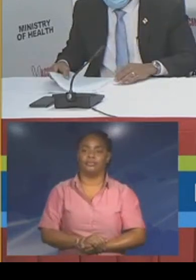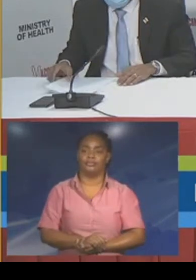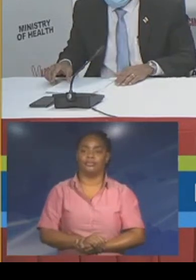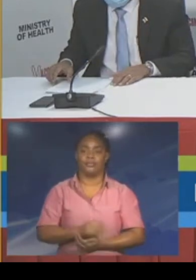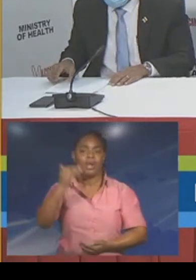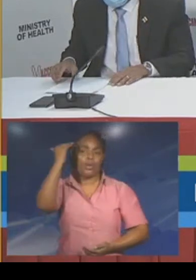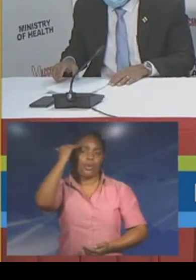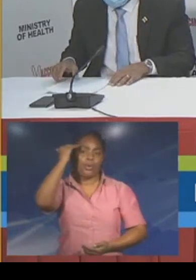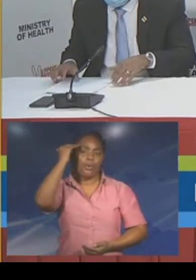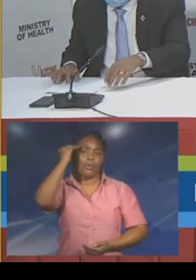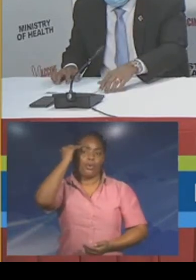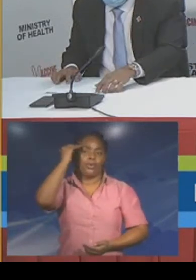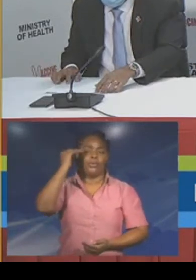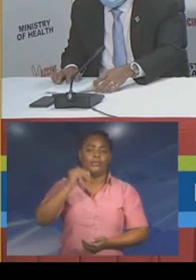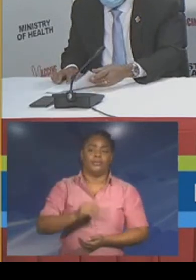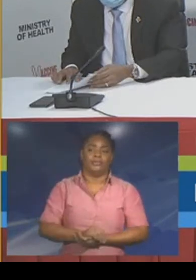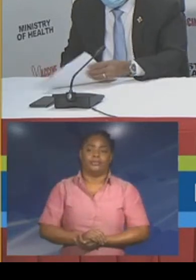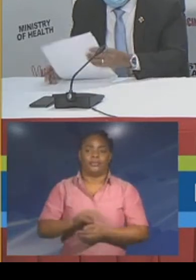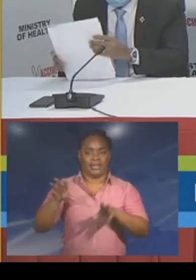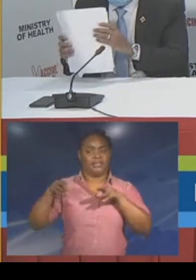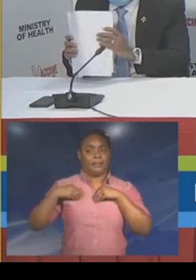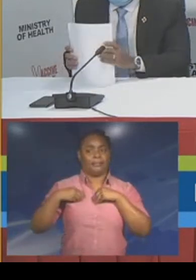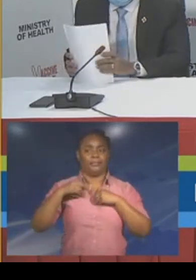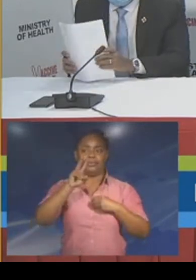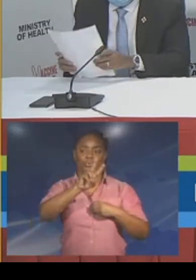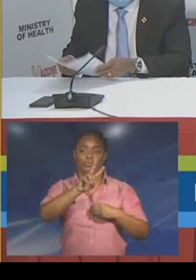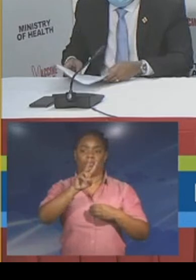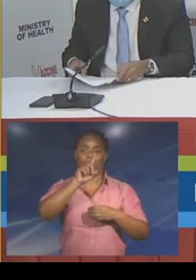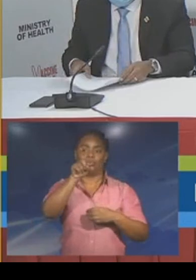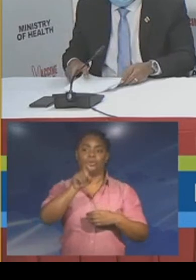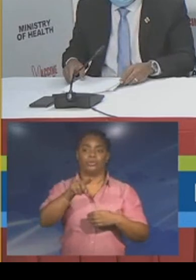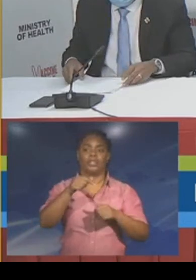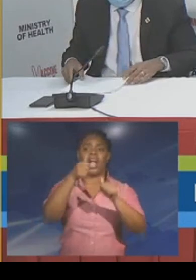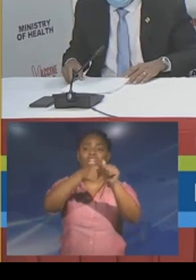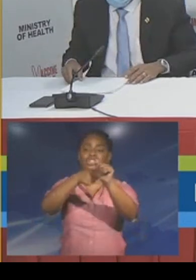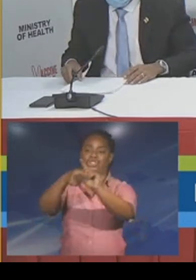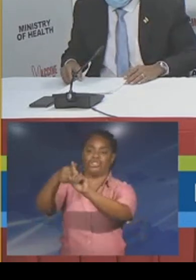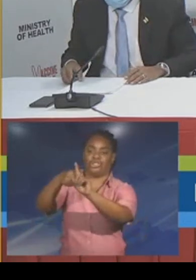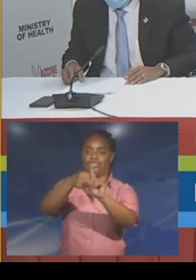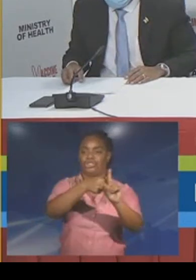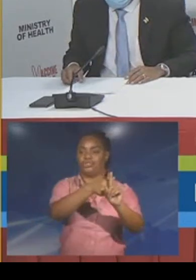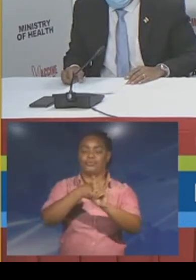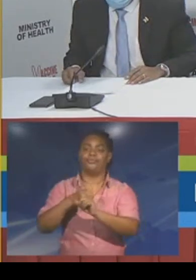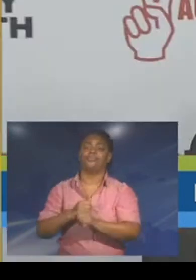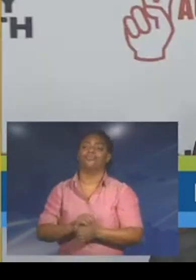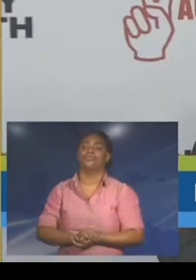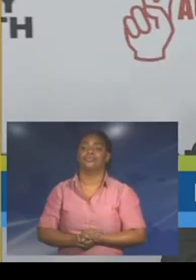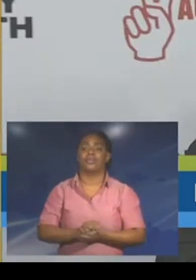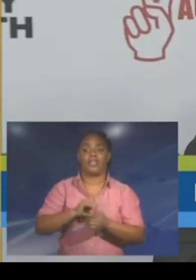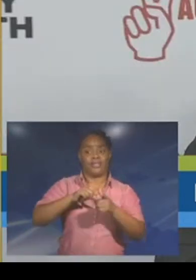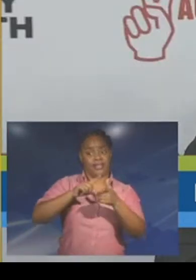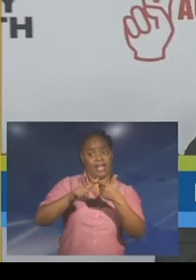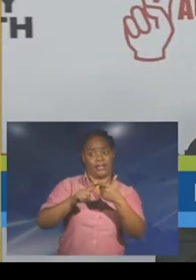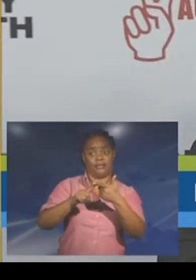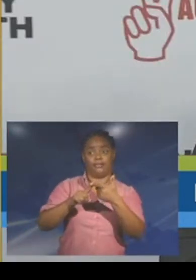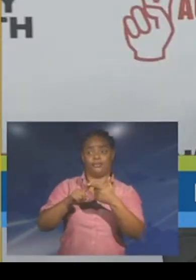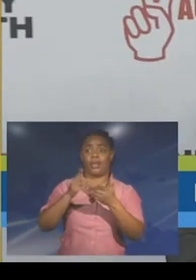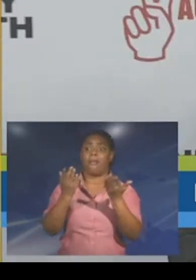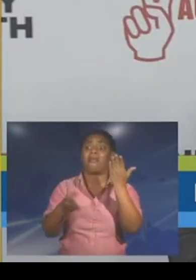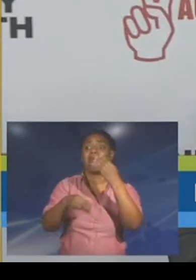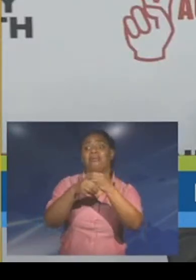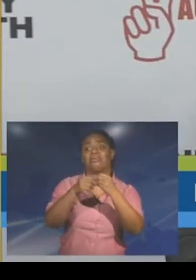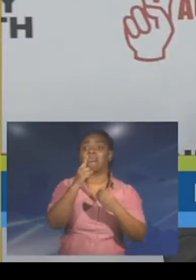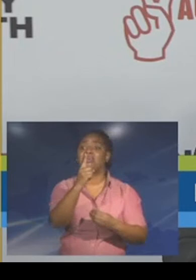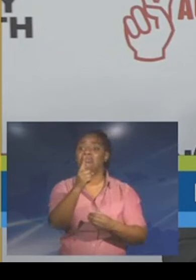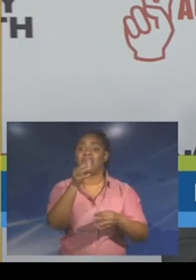be taking 2 questions from each media house in the first instance, and followed by an additional question